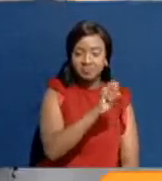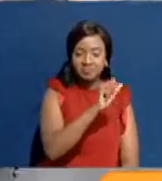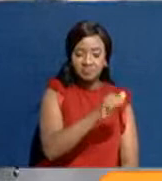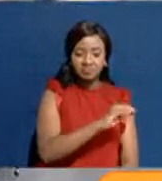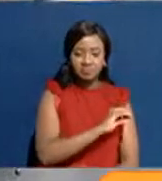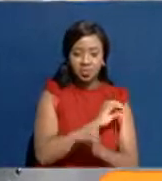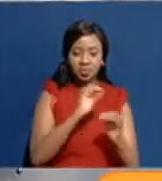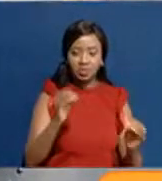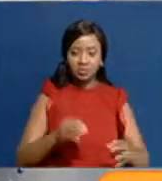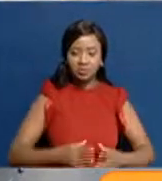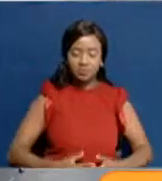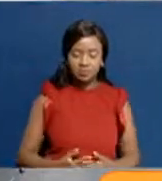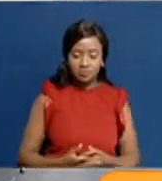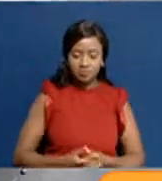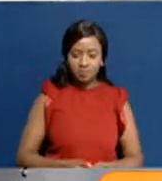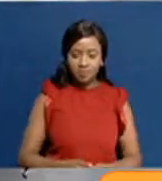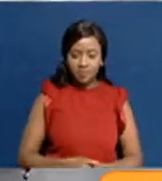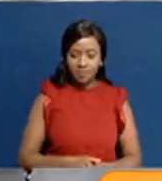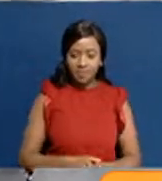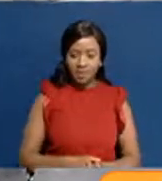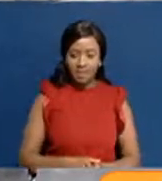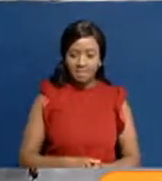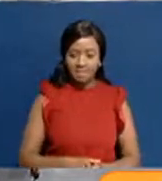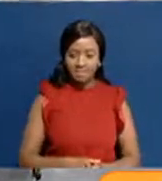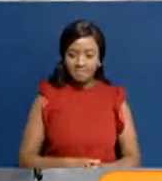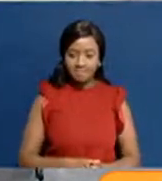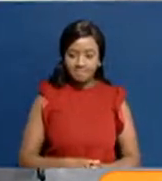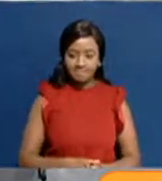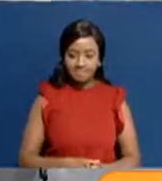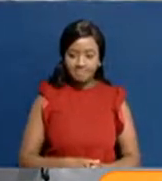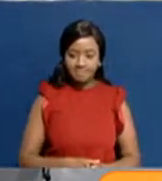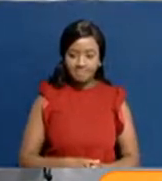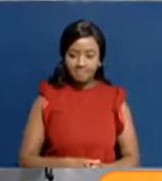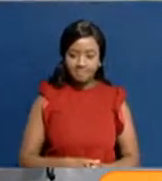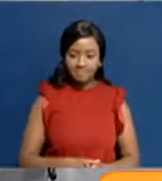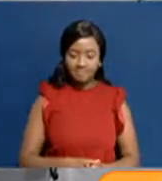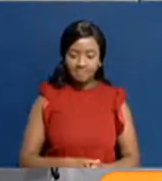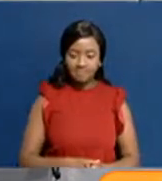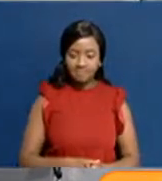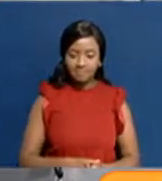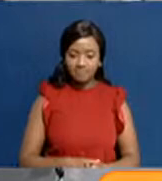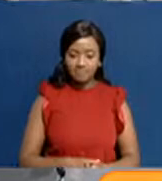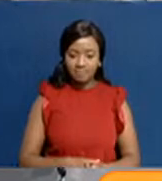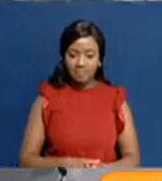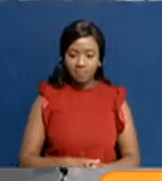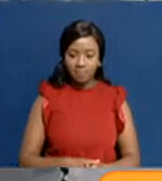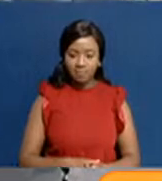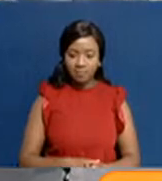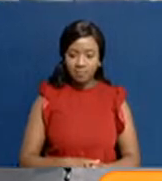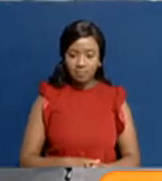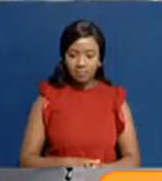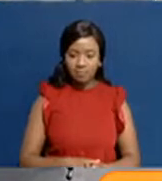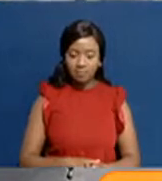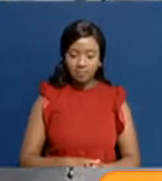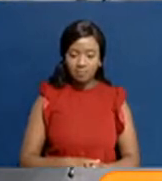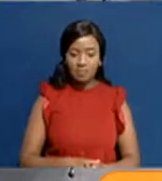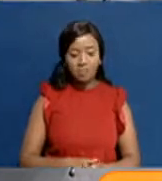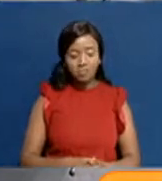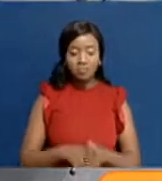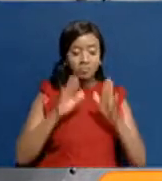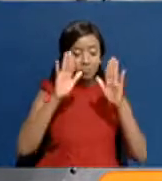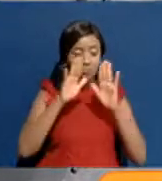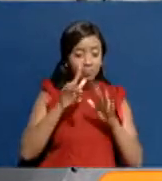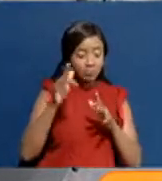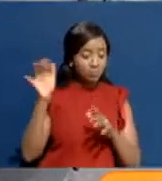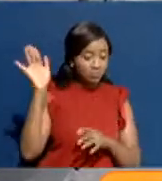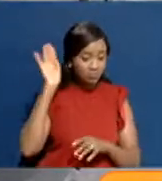there any sense here, really? Well, I think... Before we move so fast, it would be good to listen to Daniel Rono